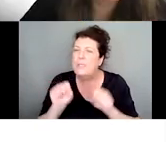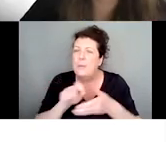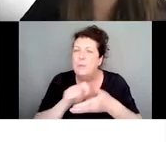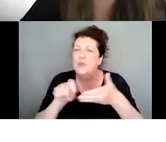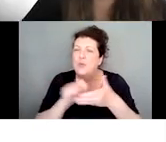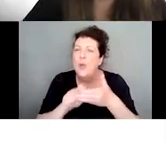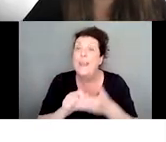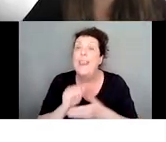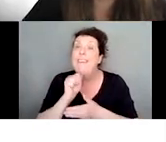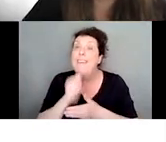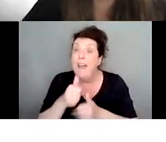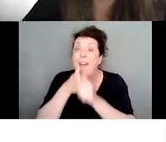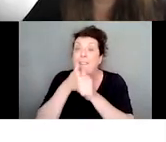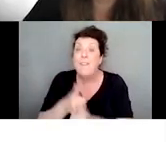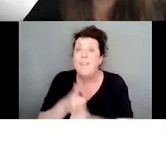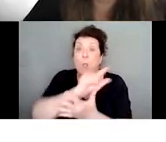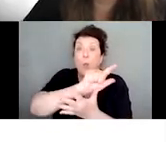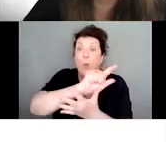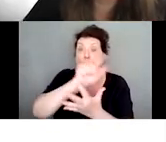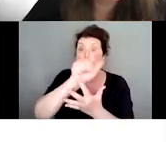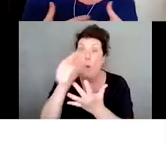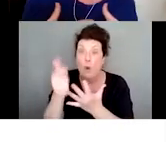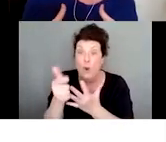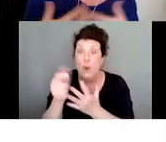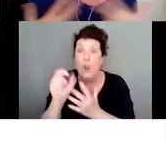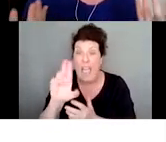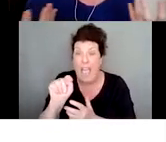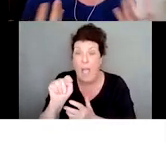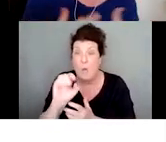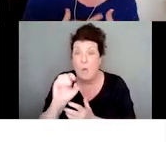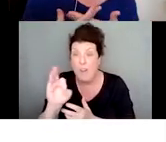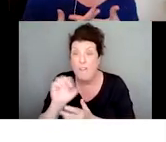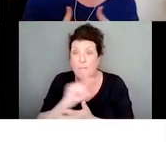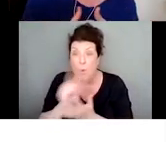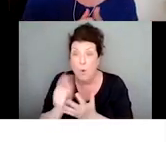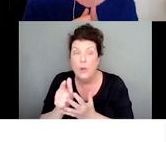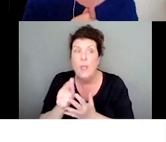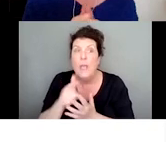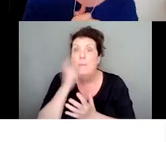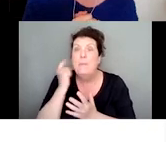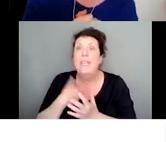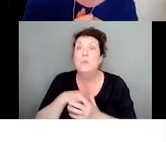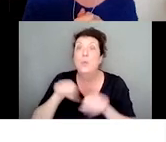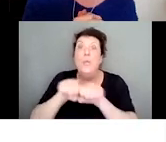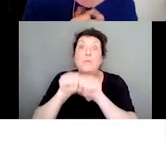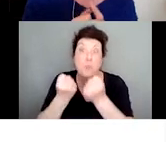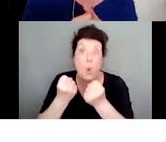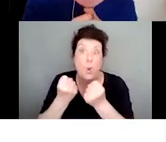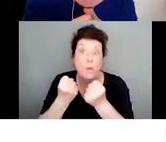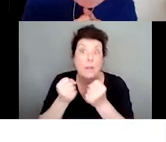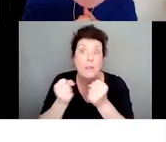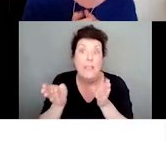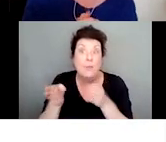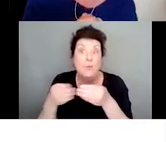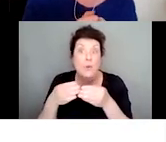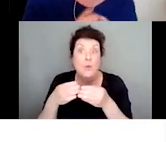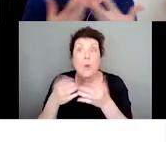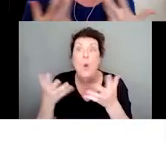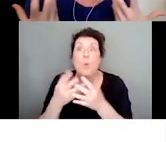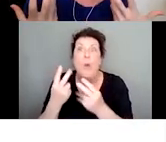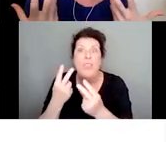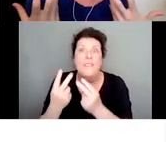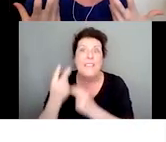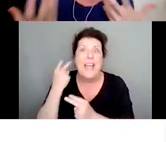um, because we, we knew we broke as a room, what our flashbacks were going to be and what memories we were going to go to. And